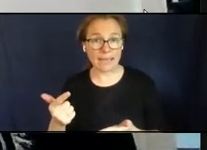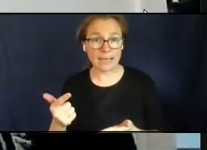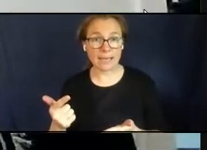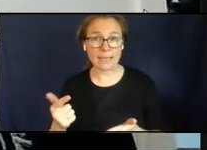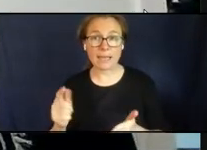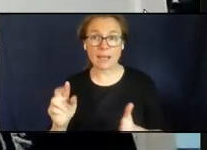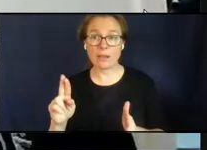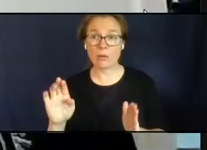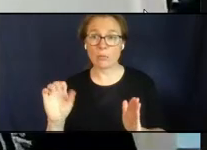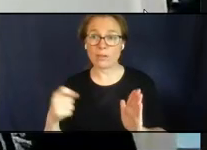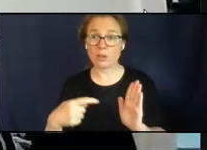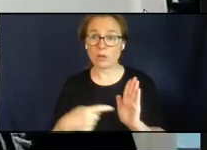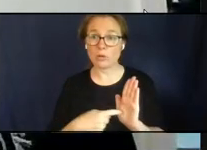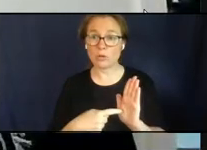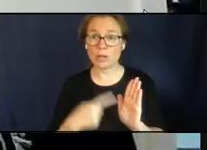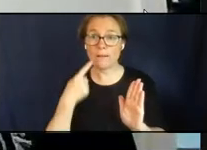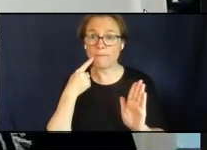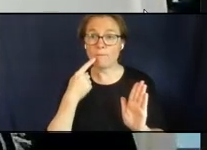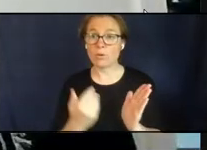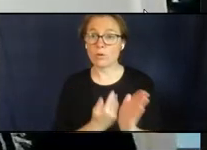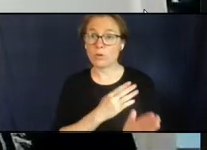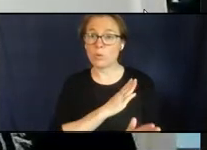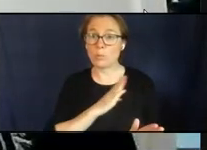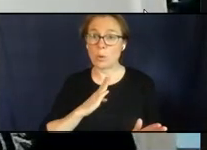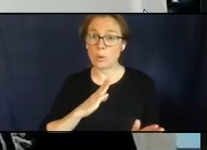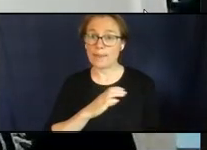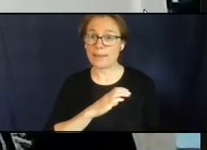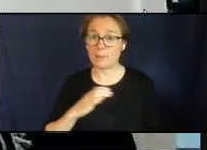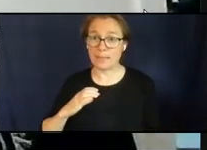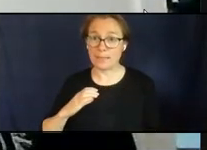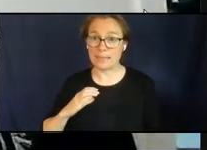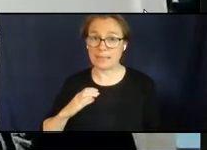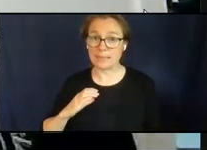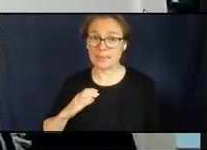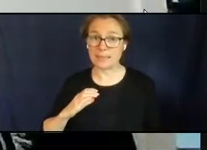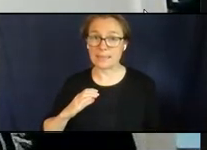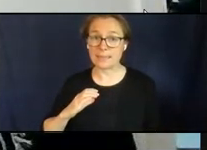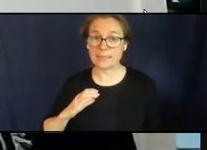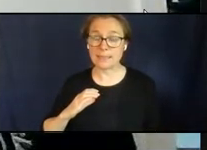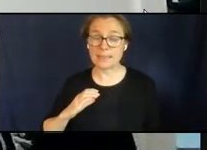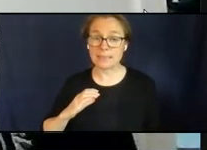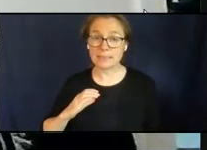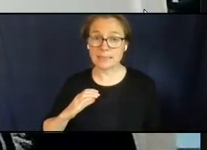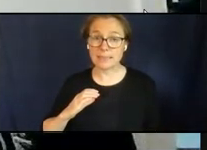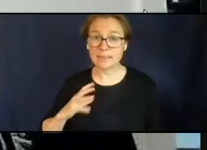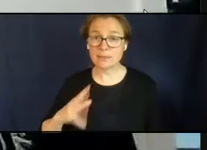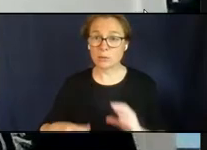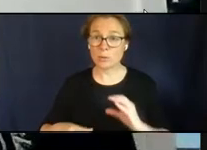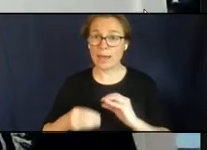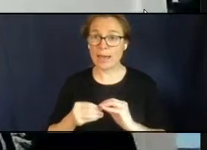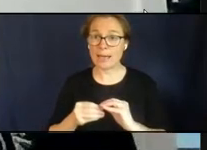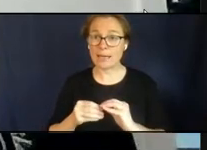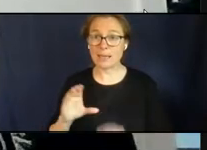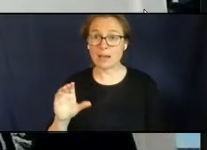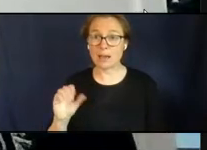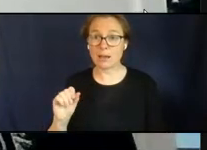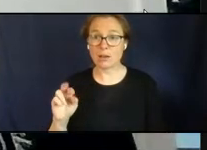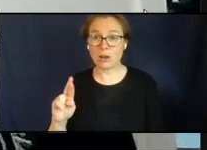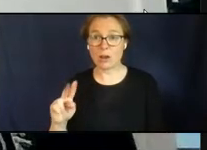new board committee's makeup with the addition of Mr. Carlson.